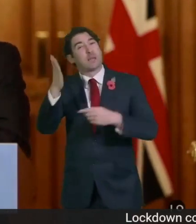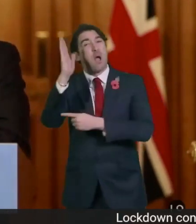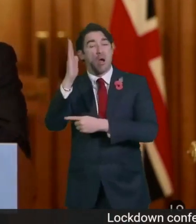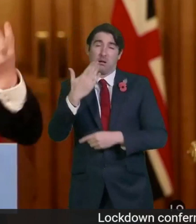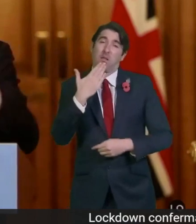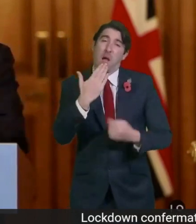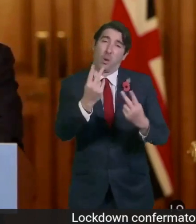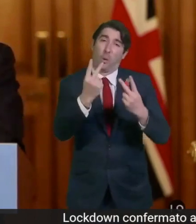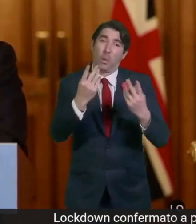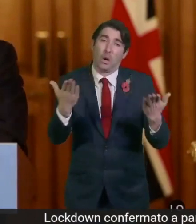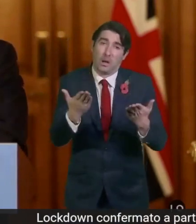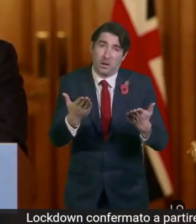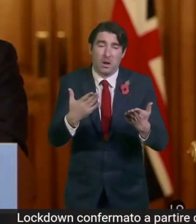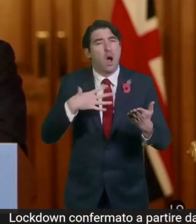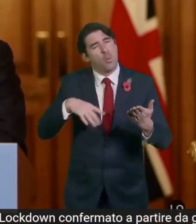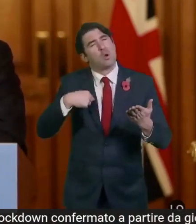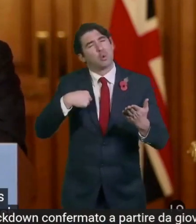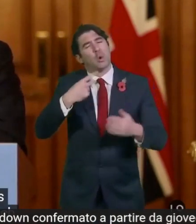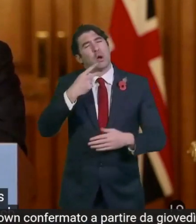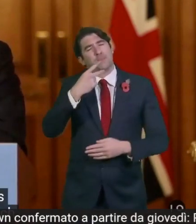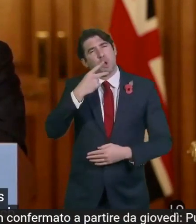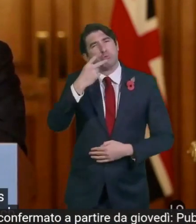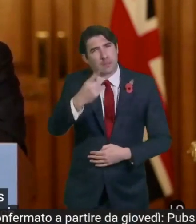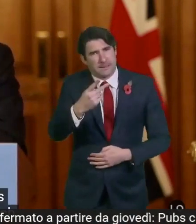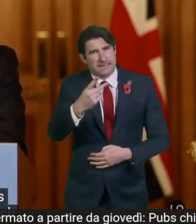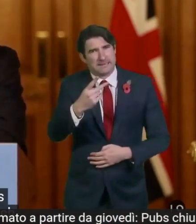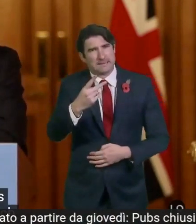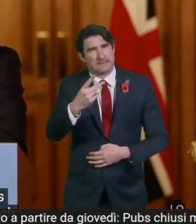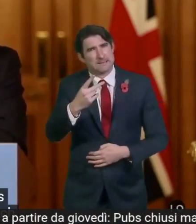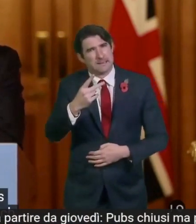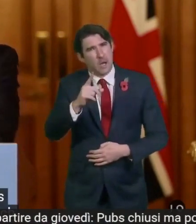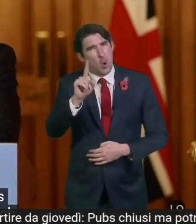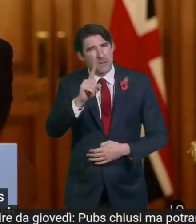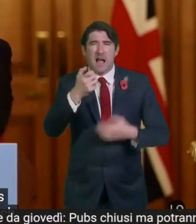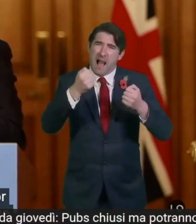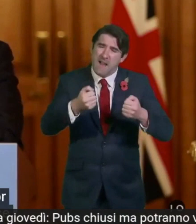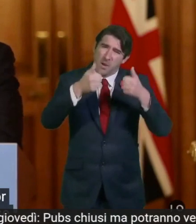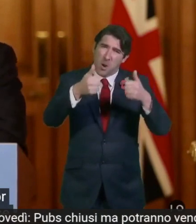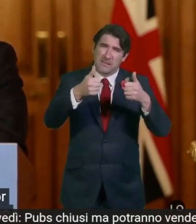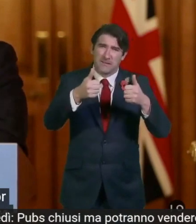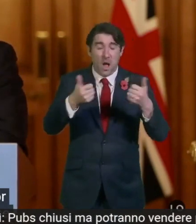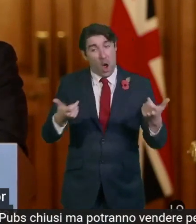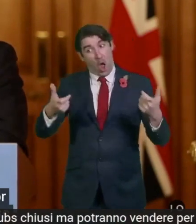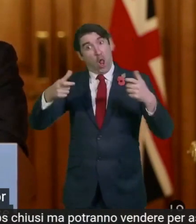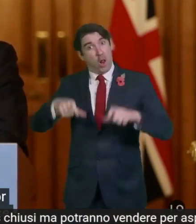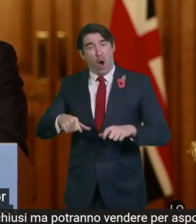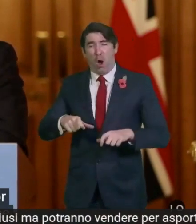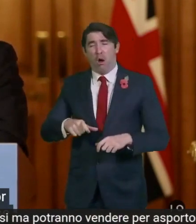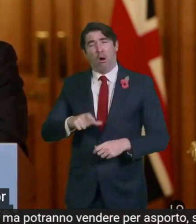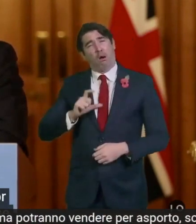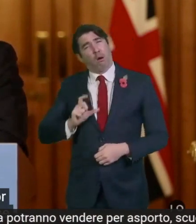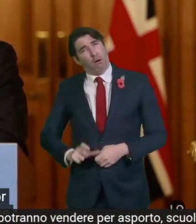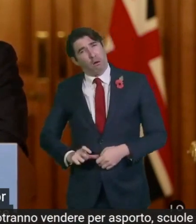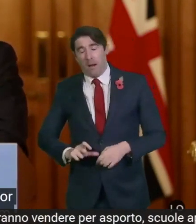those three rays of sunshine or of optimism that we, from